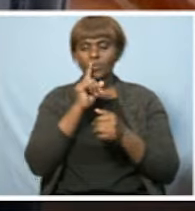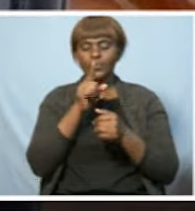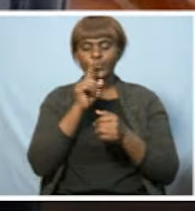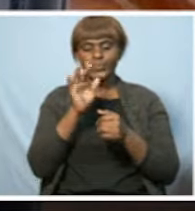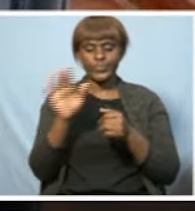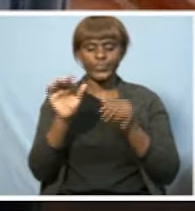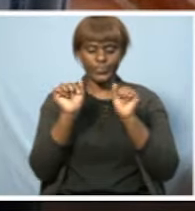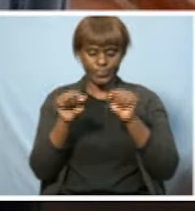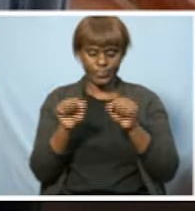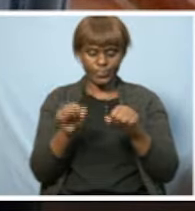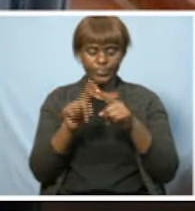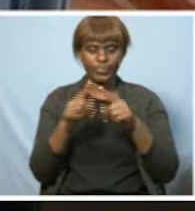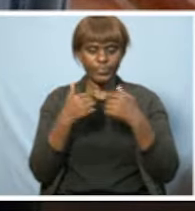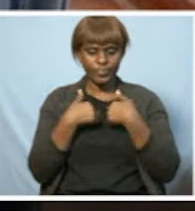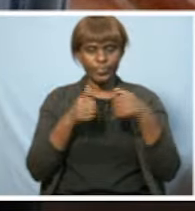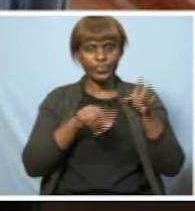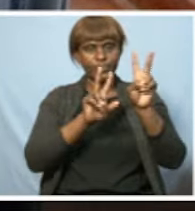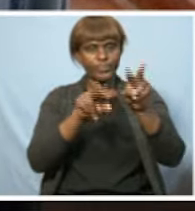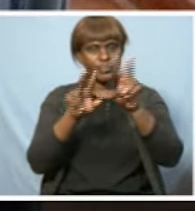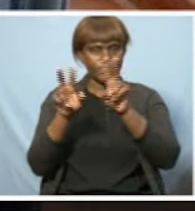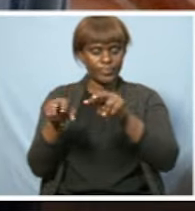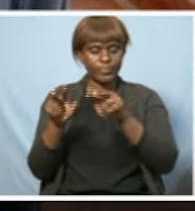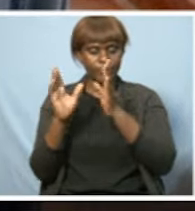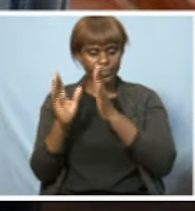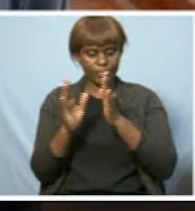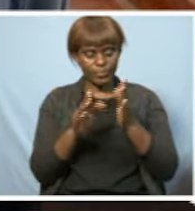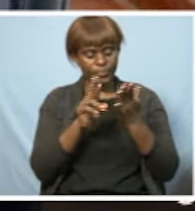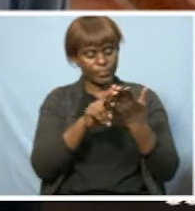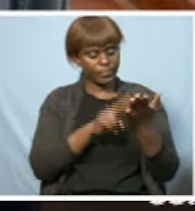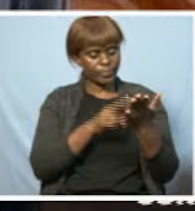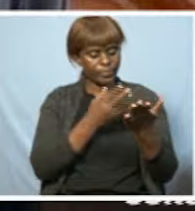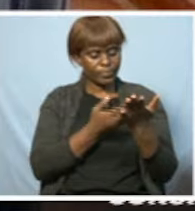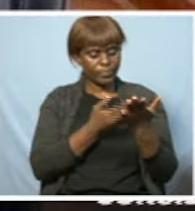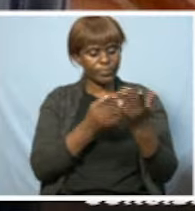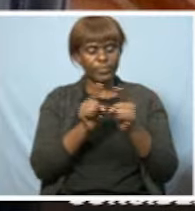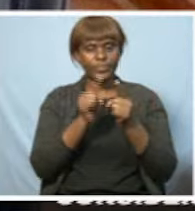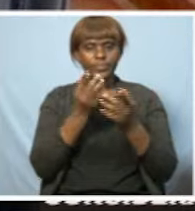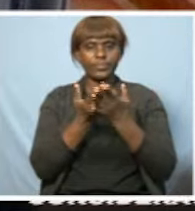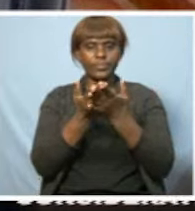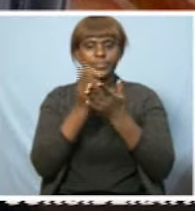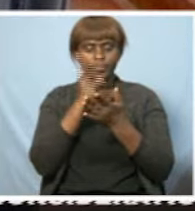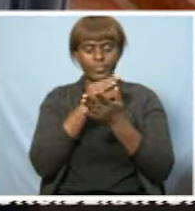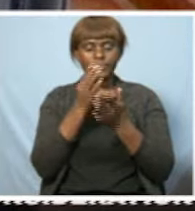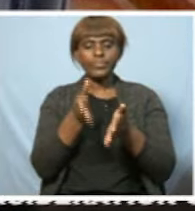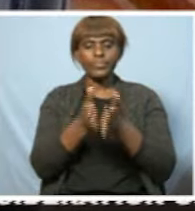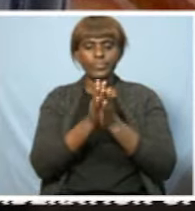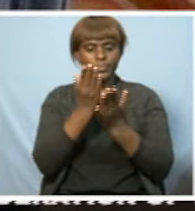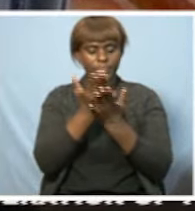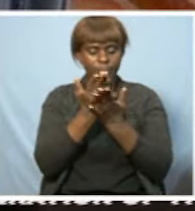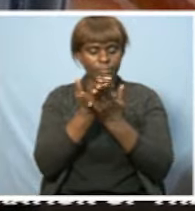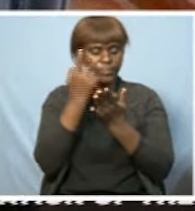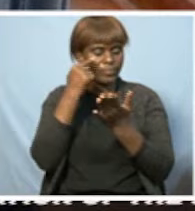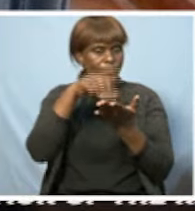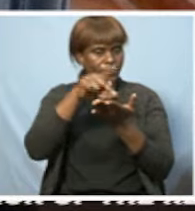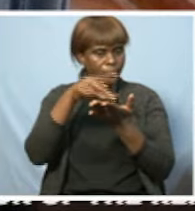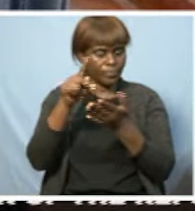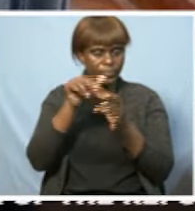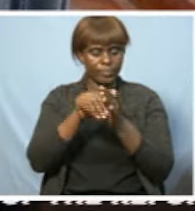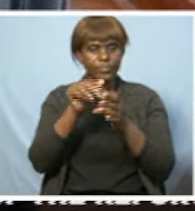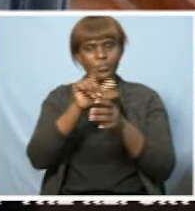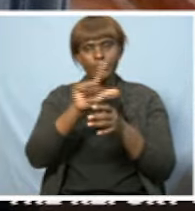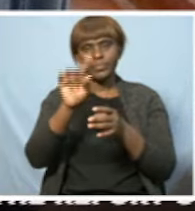possible to have an inspection, prepare a report, and submit a request for payment done in 24